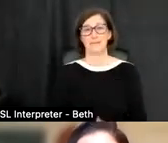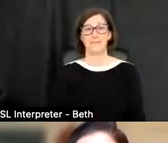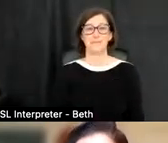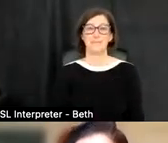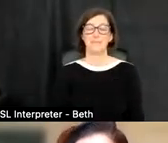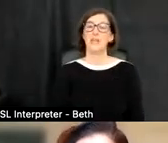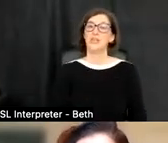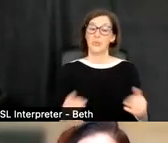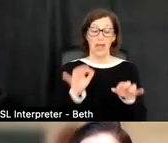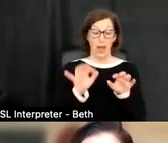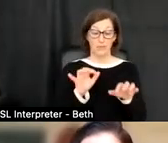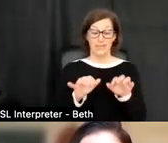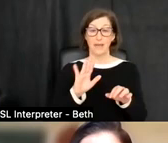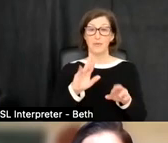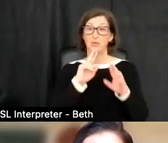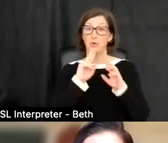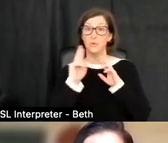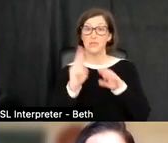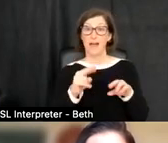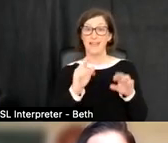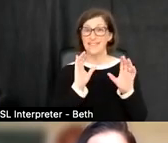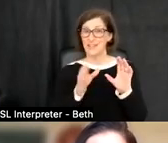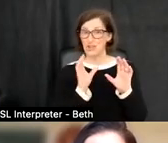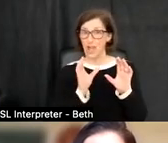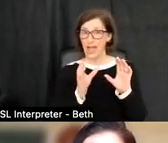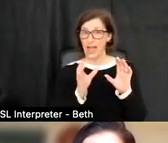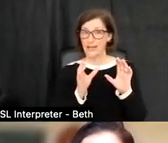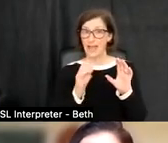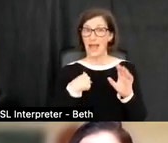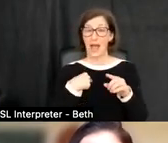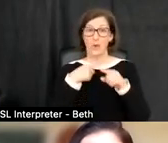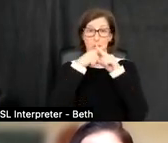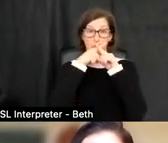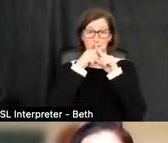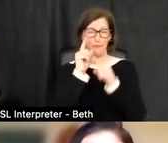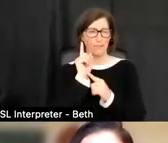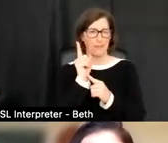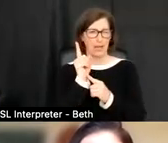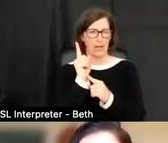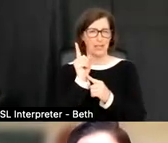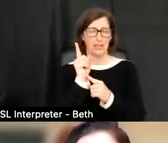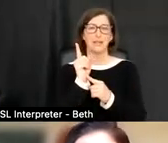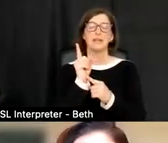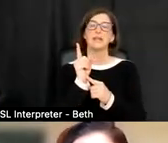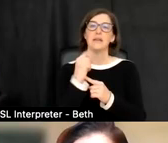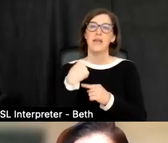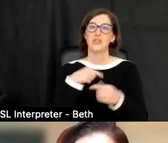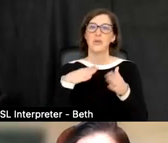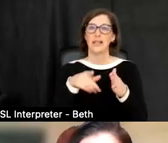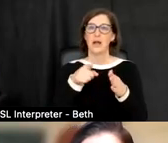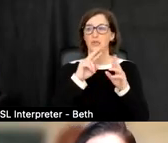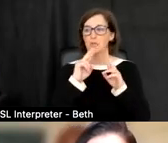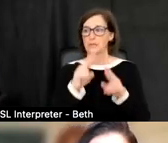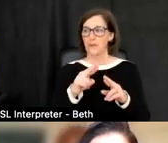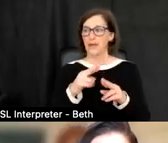you to type your responses in the chat, and I'll go on to mute for just a couple of minutes here as we allow you to